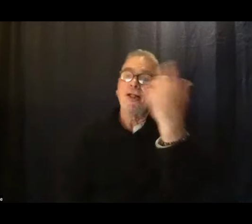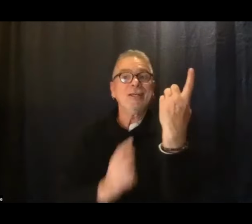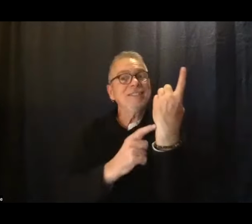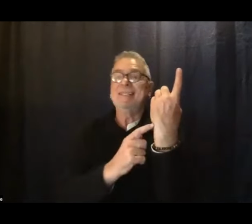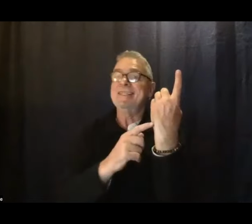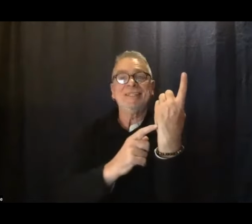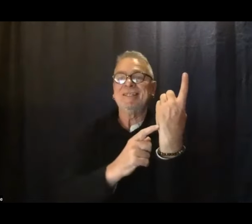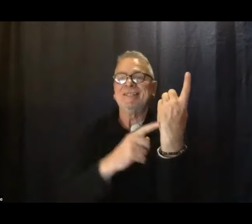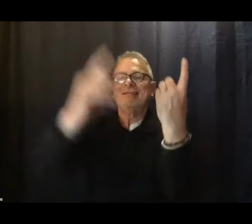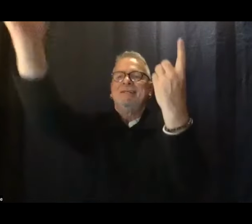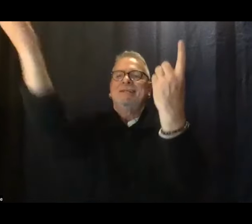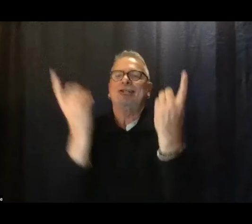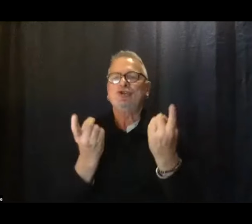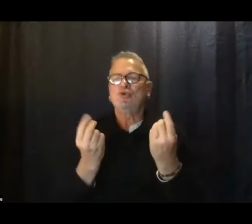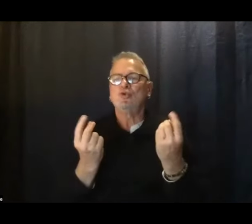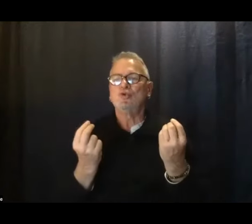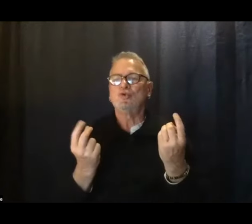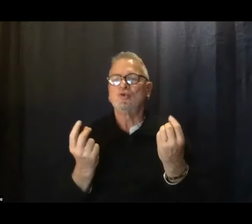That's doctor.